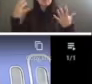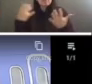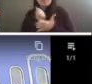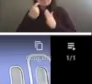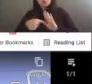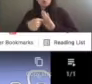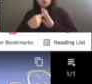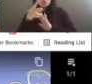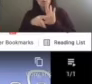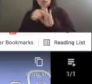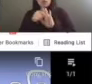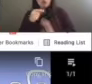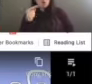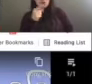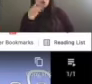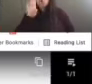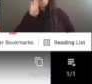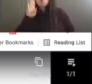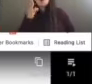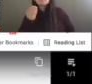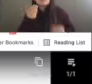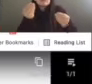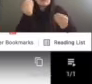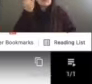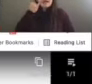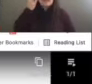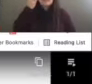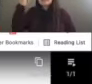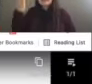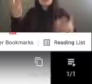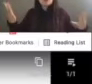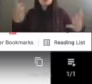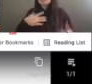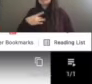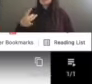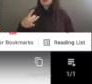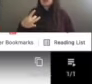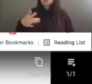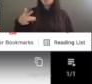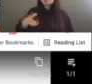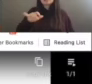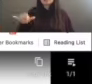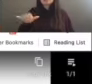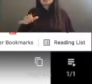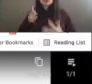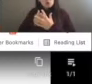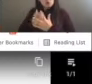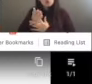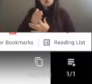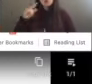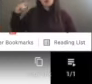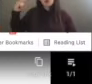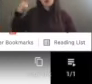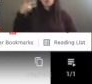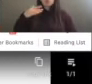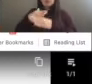video here that gives you a little idea of what it's like to go to airport security. Because it's a little, some of the